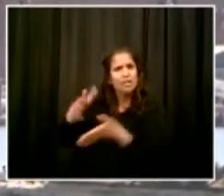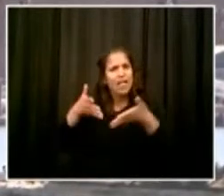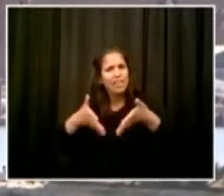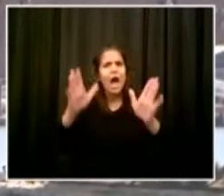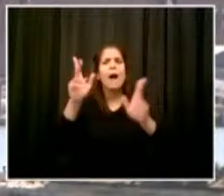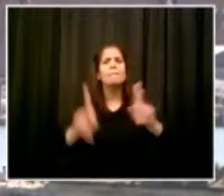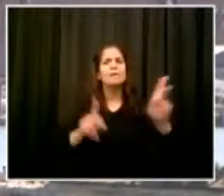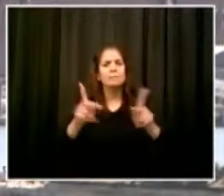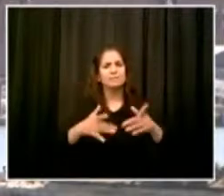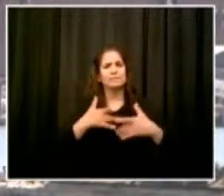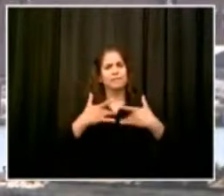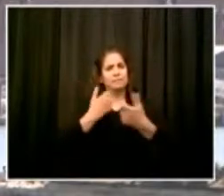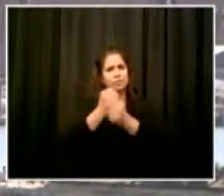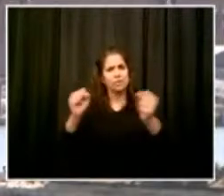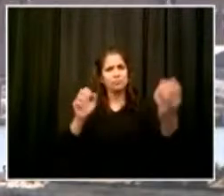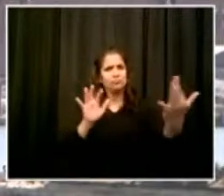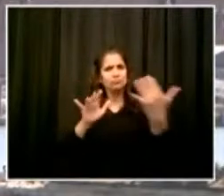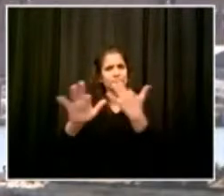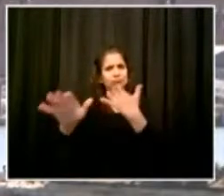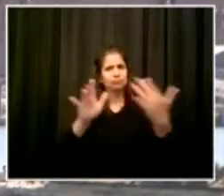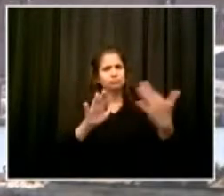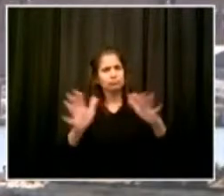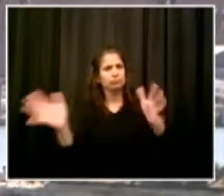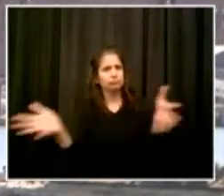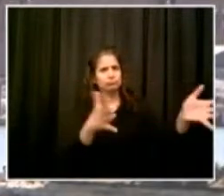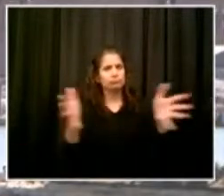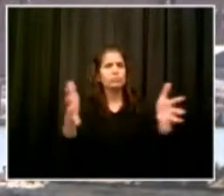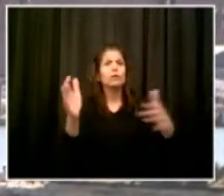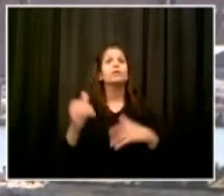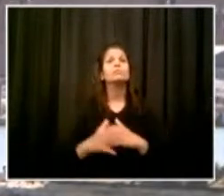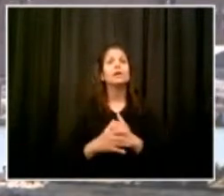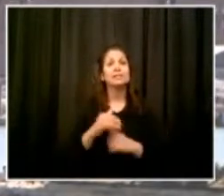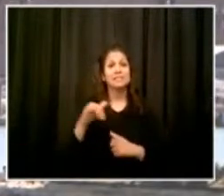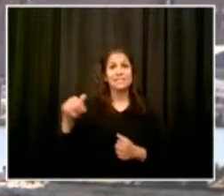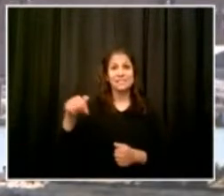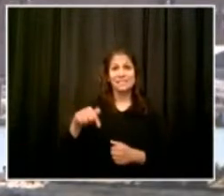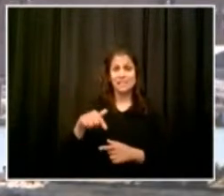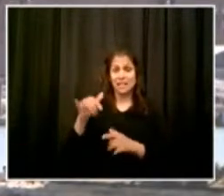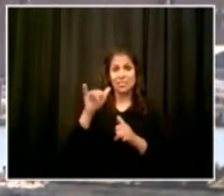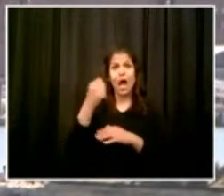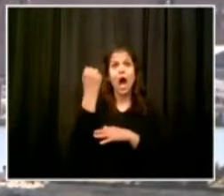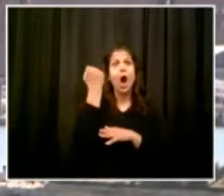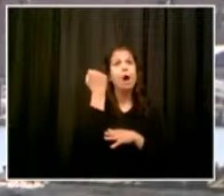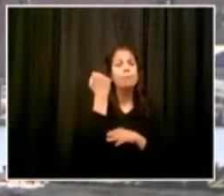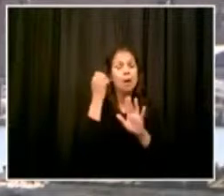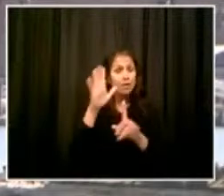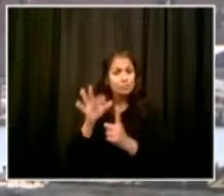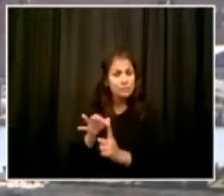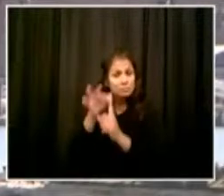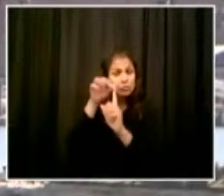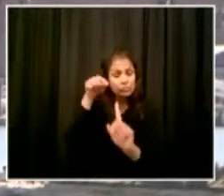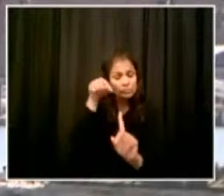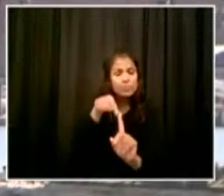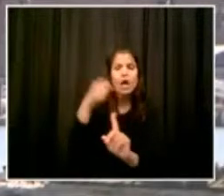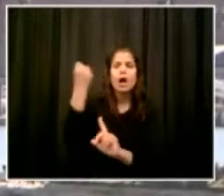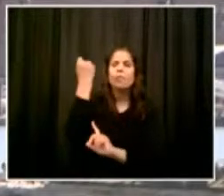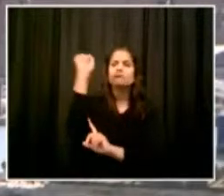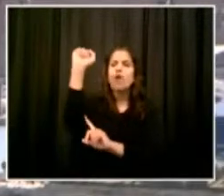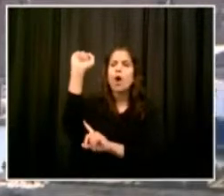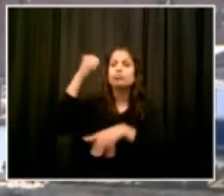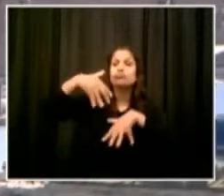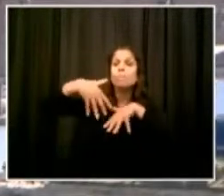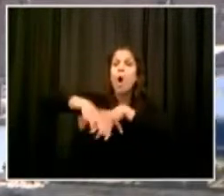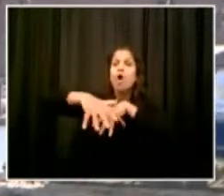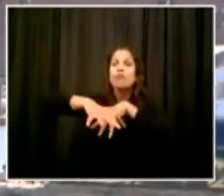We had a violent element in these protests. We had a totally different element with the property damage in Manhattan and the Bronx, and then we